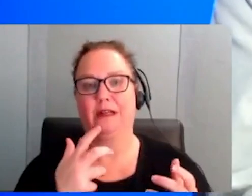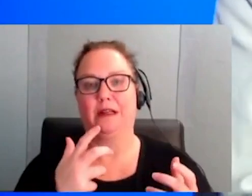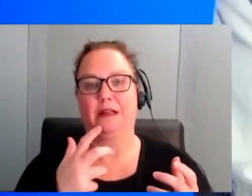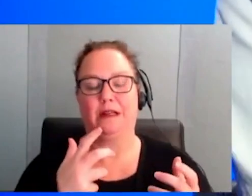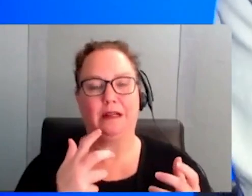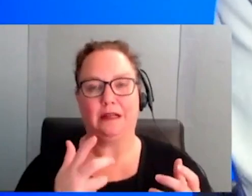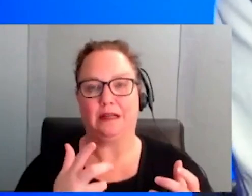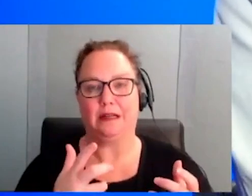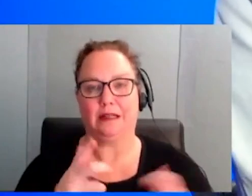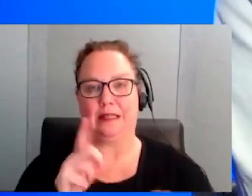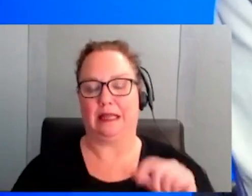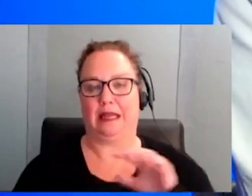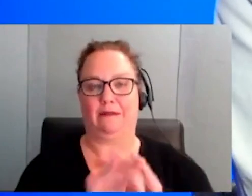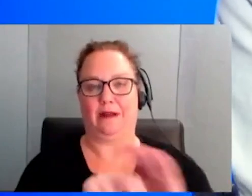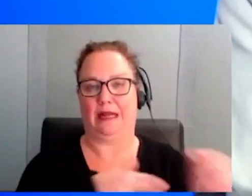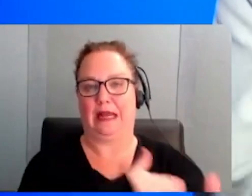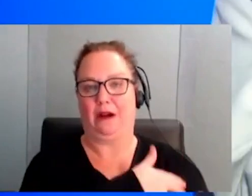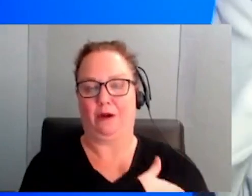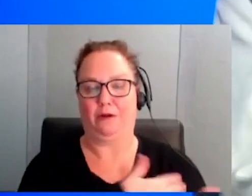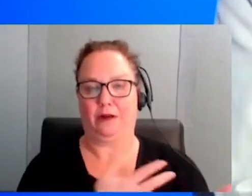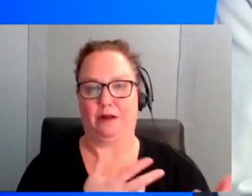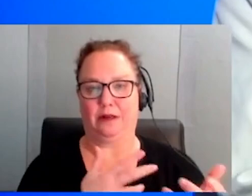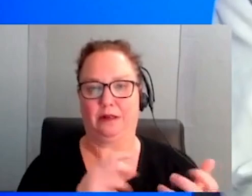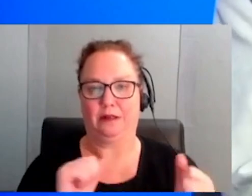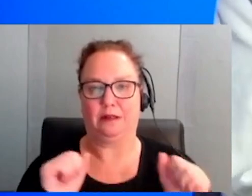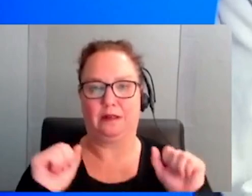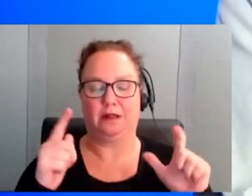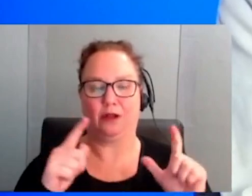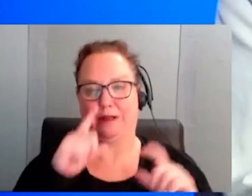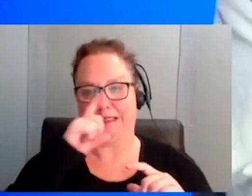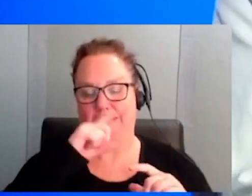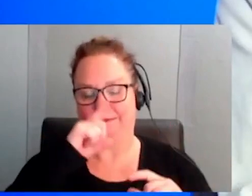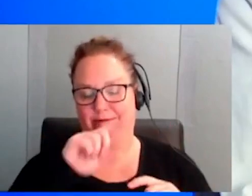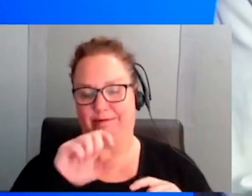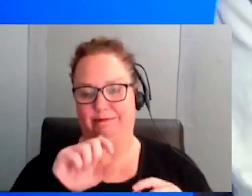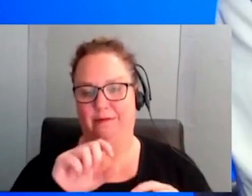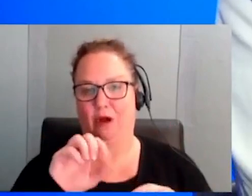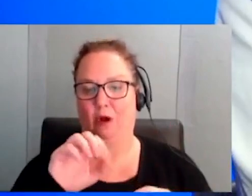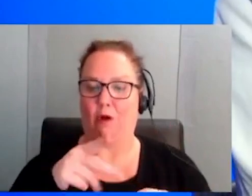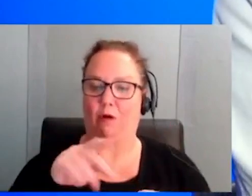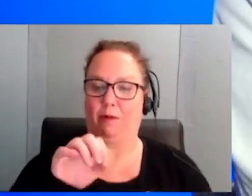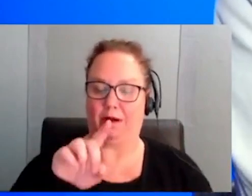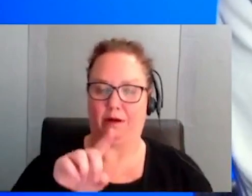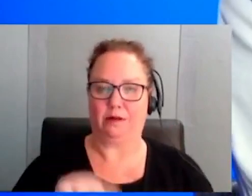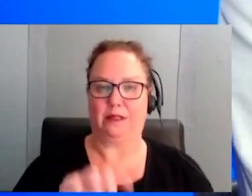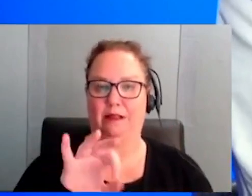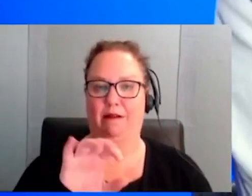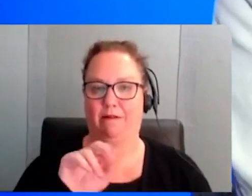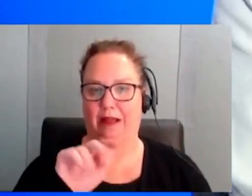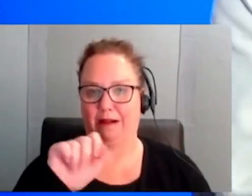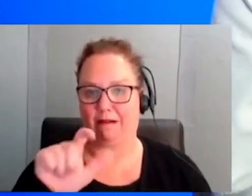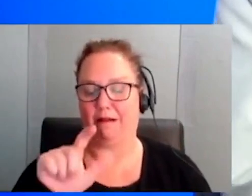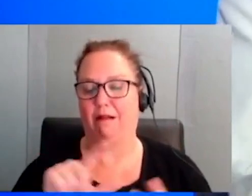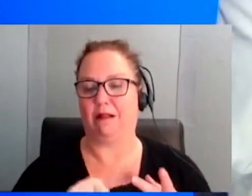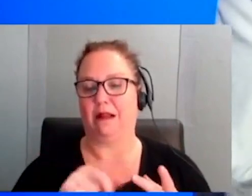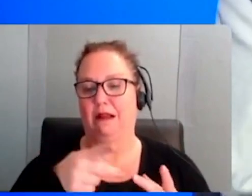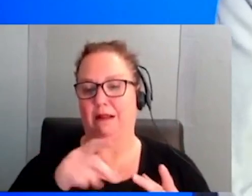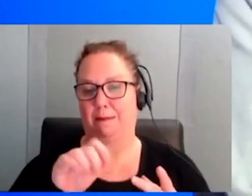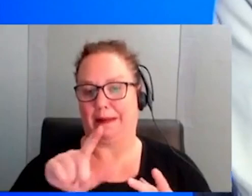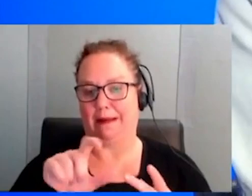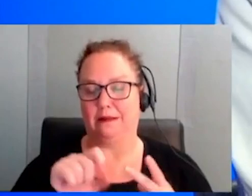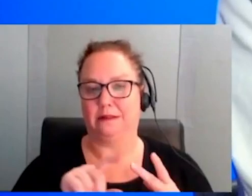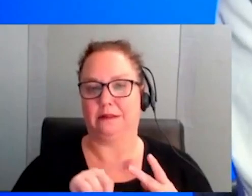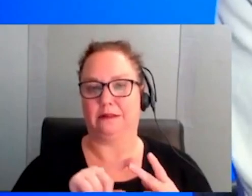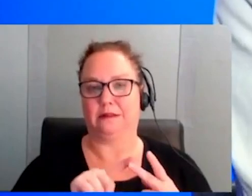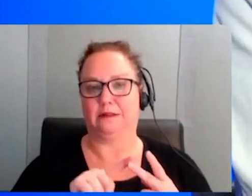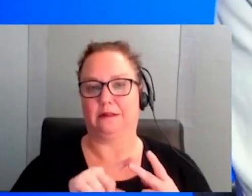can't find heroin. It's all these synthetic opioids, the fentanyl, these pills. Some of them are called Perk